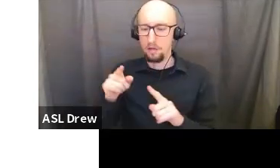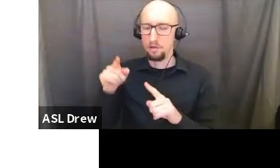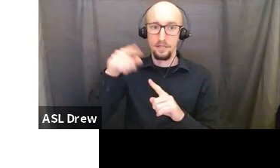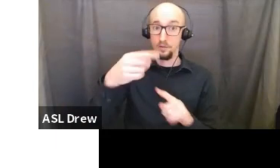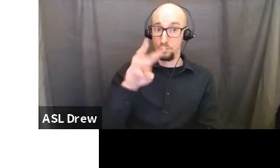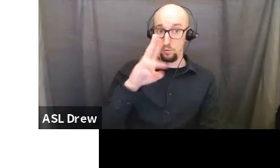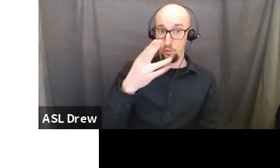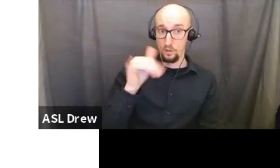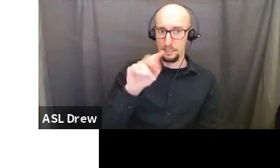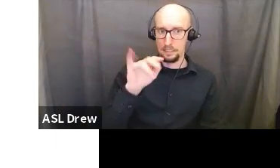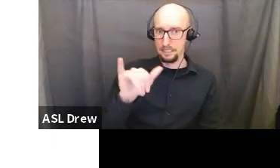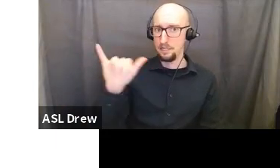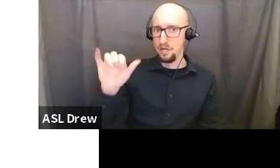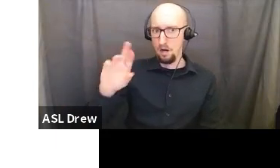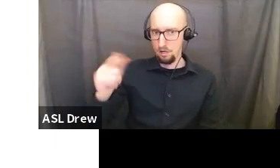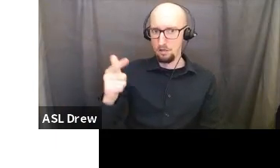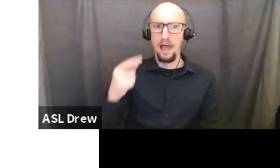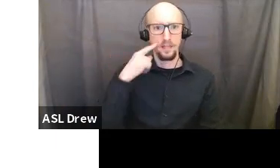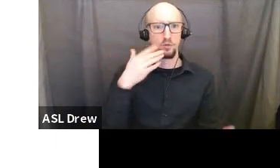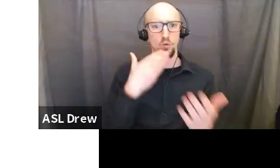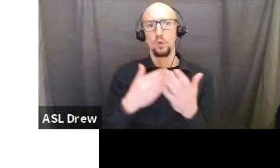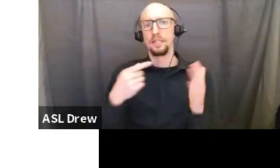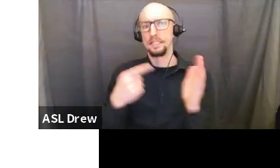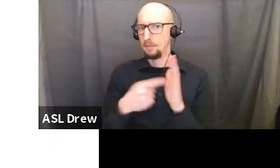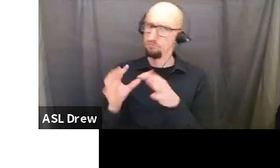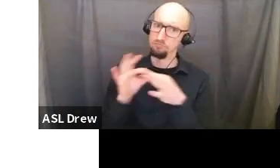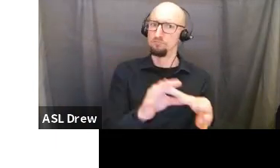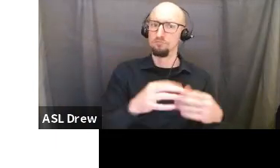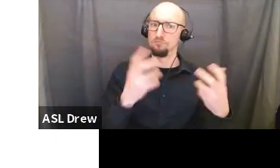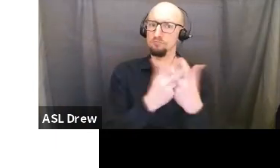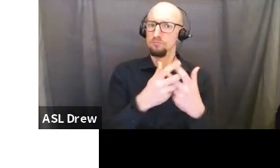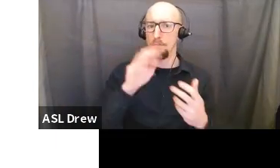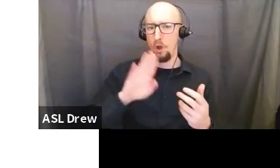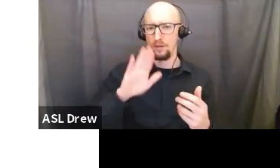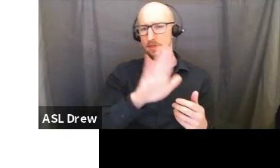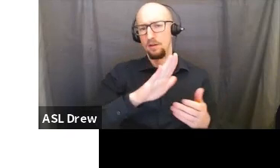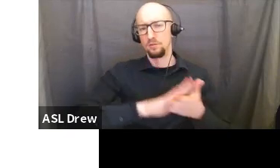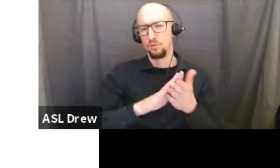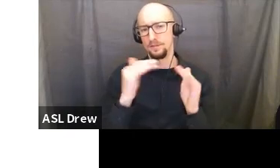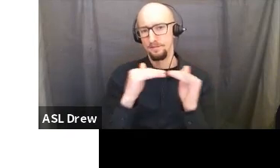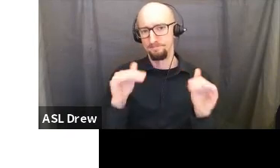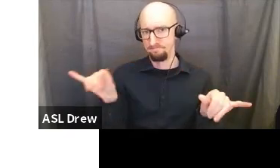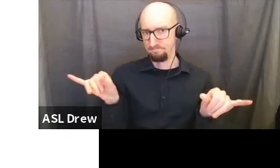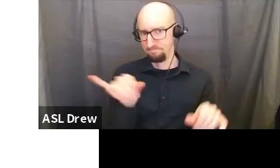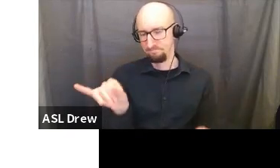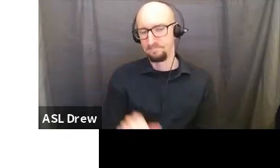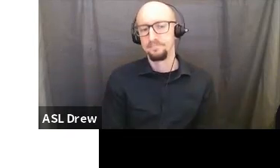is, I think, particularly relevant to Boston. Next slide, please.